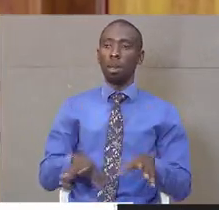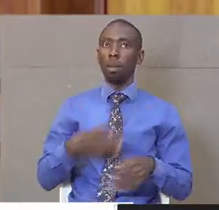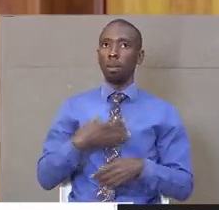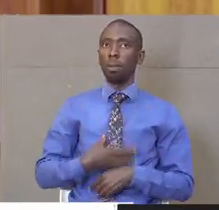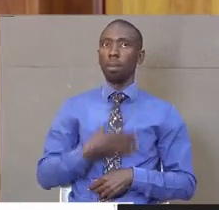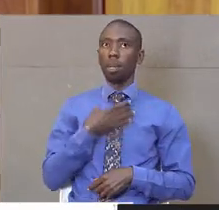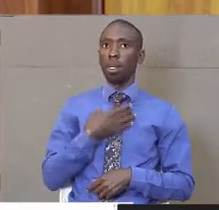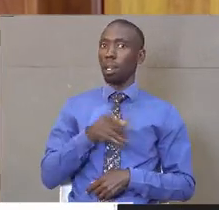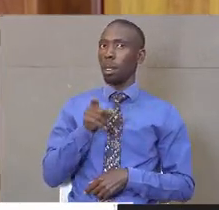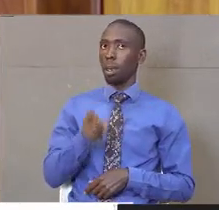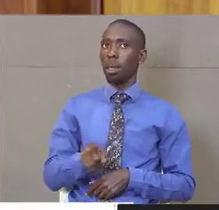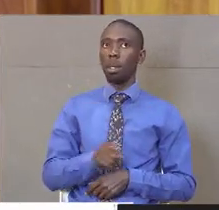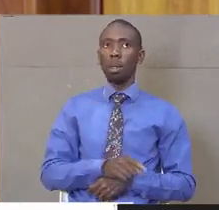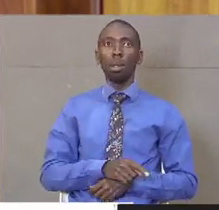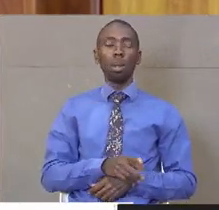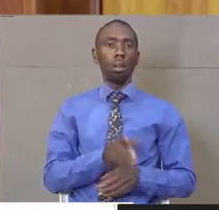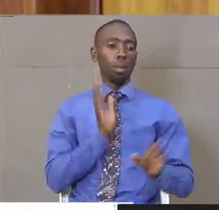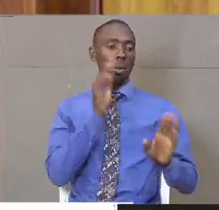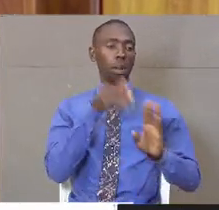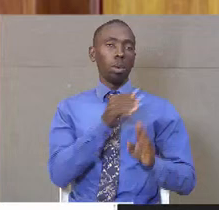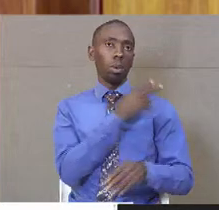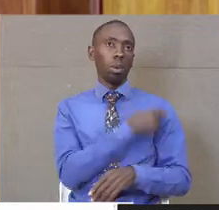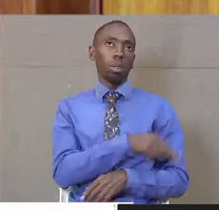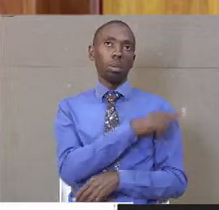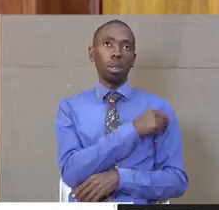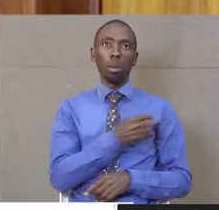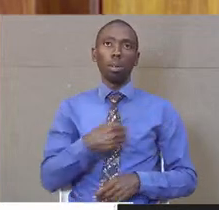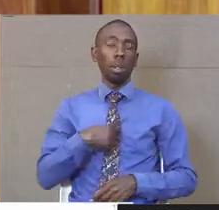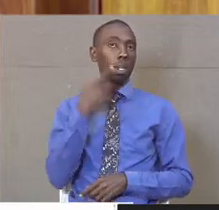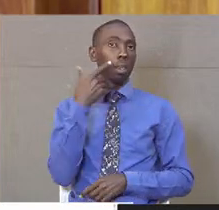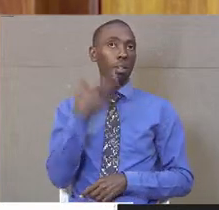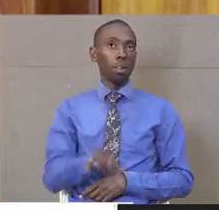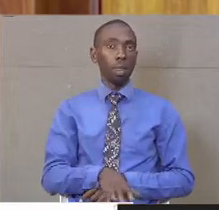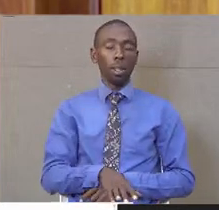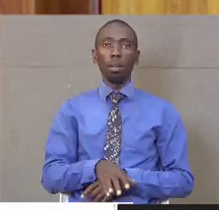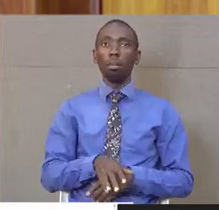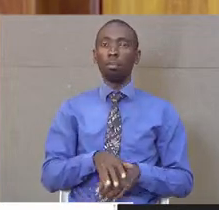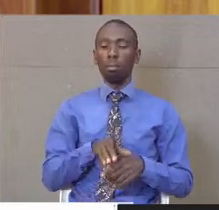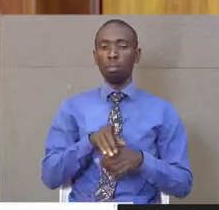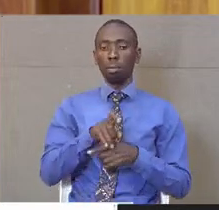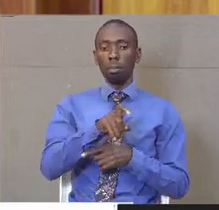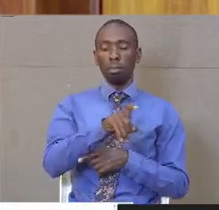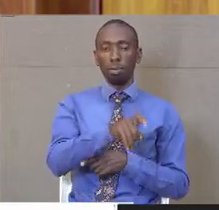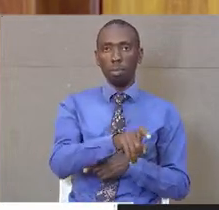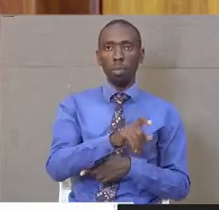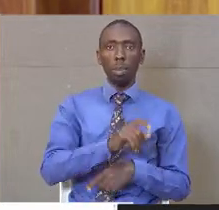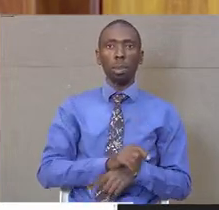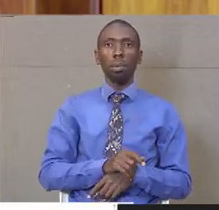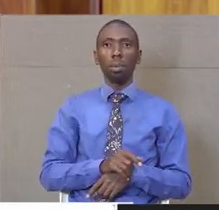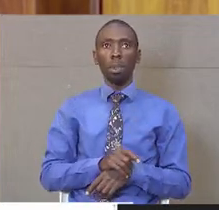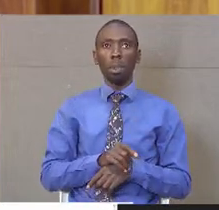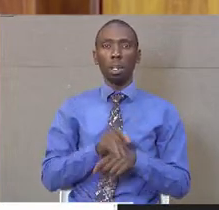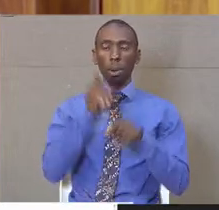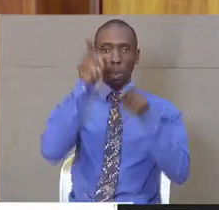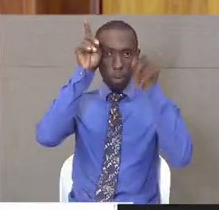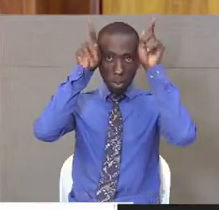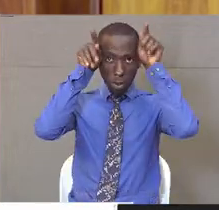Right Honorable Speaker, we have realized actually there are insects, the cockroaches, encroaching, actually invading